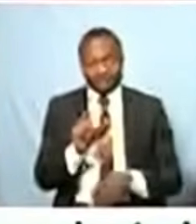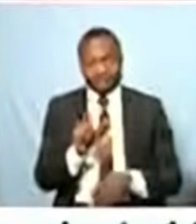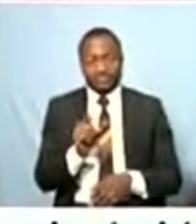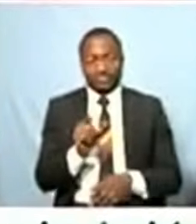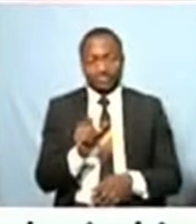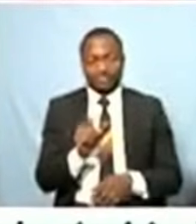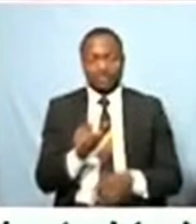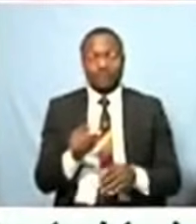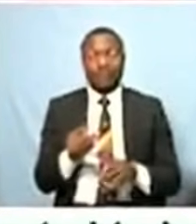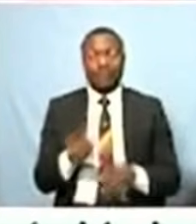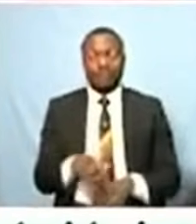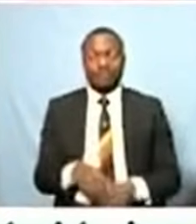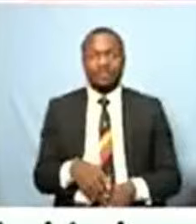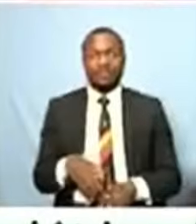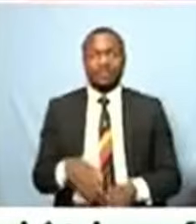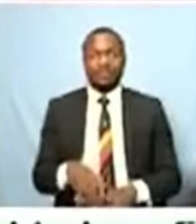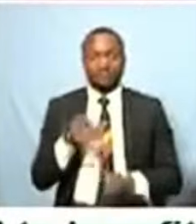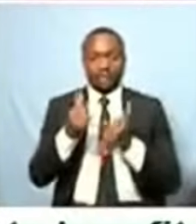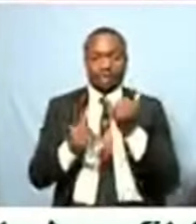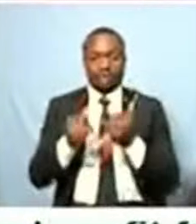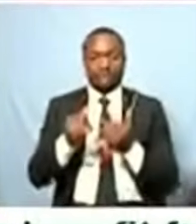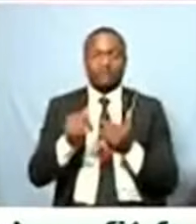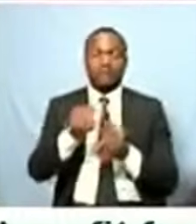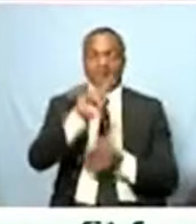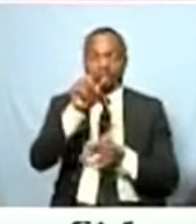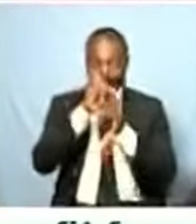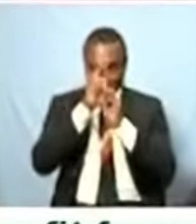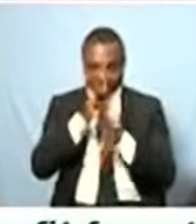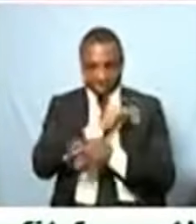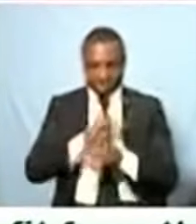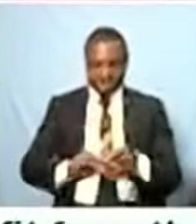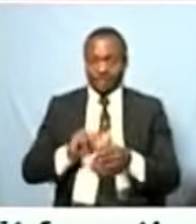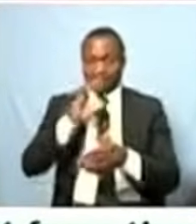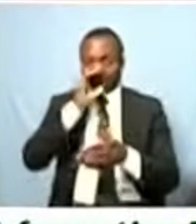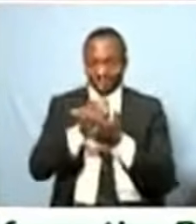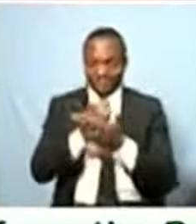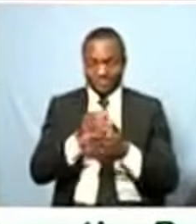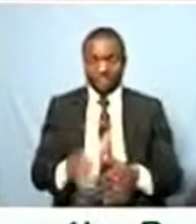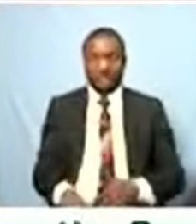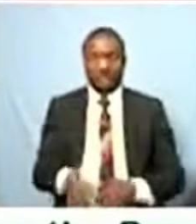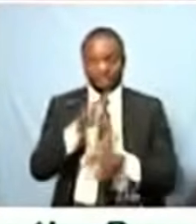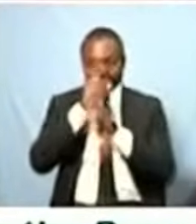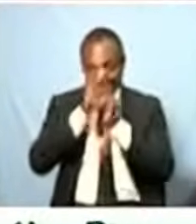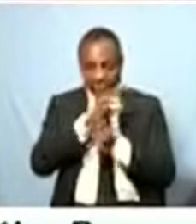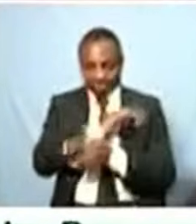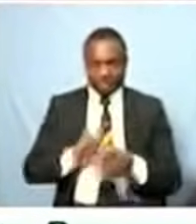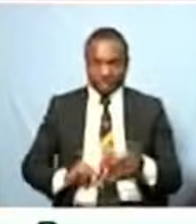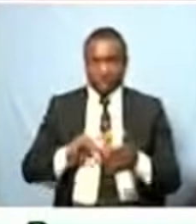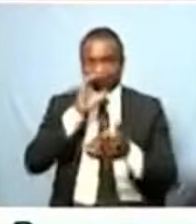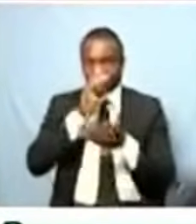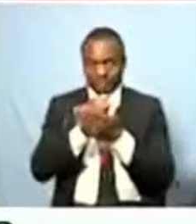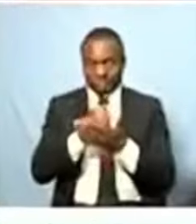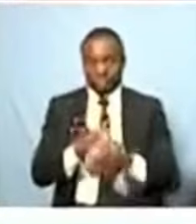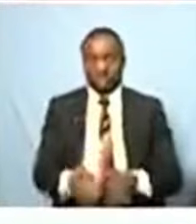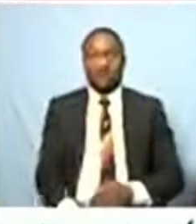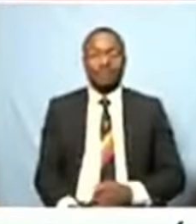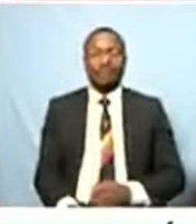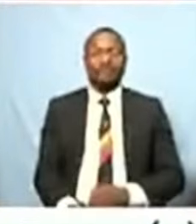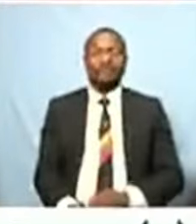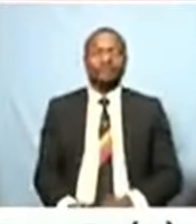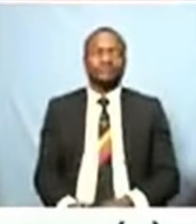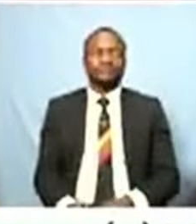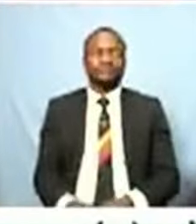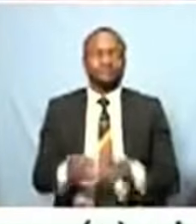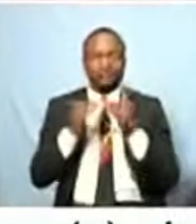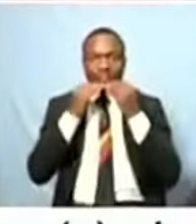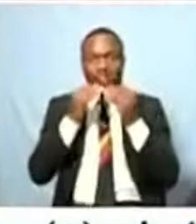take in the question, the last question from the Honorable Member for Chilanga. The Honorable Member for Chilanga.